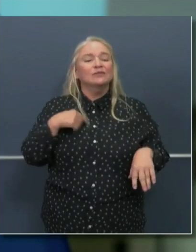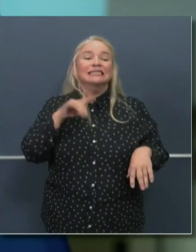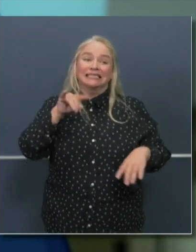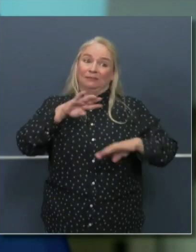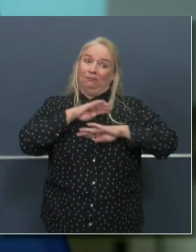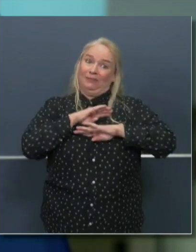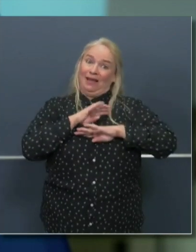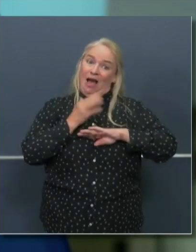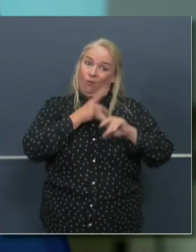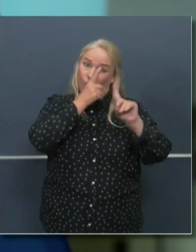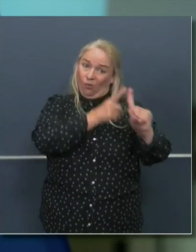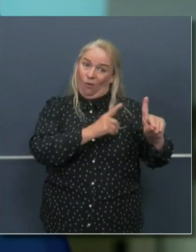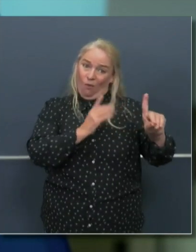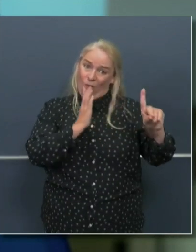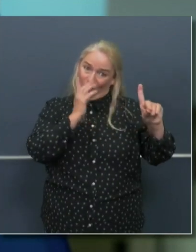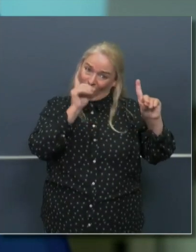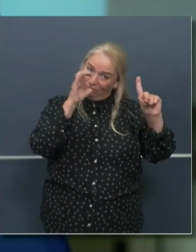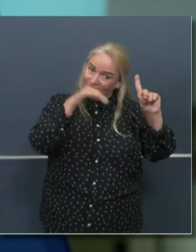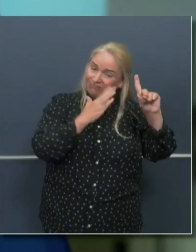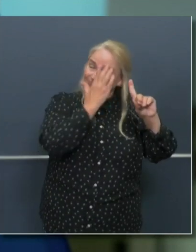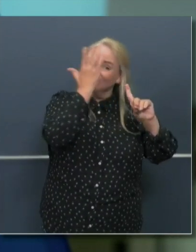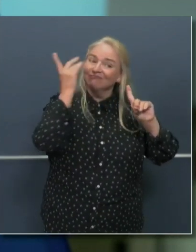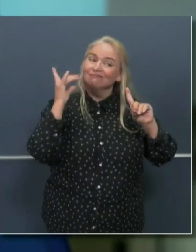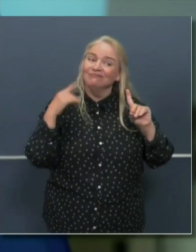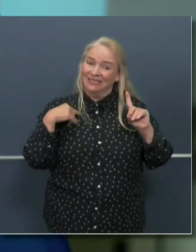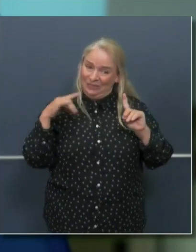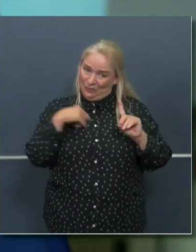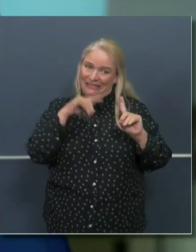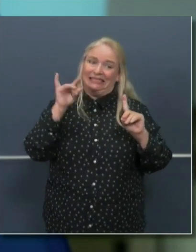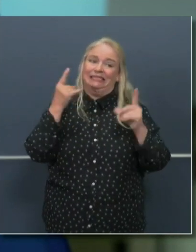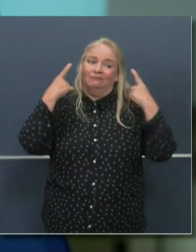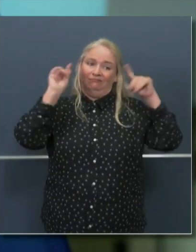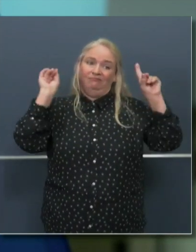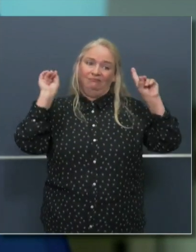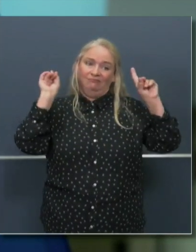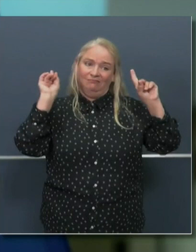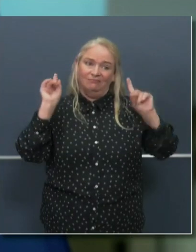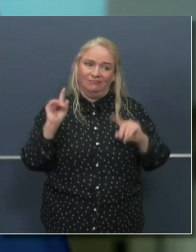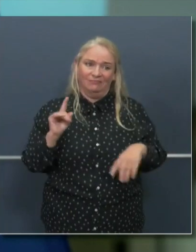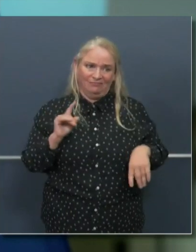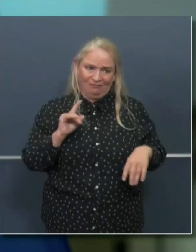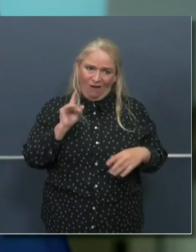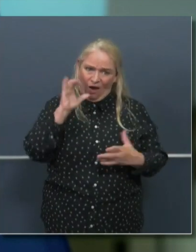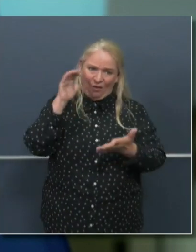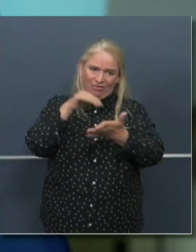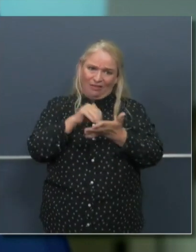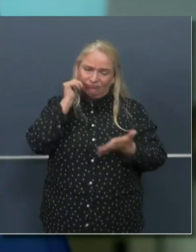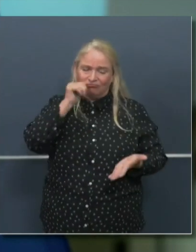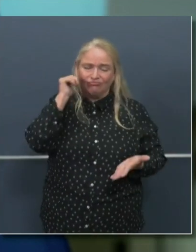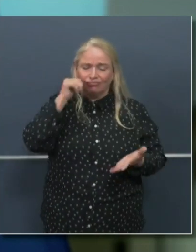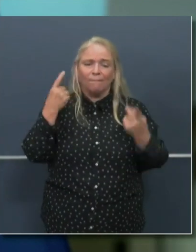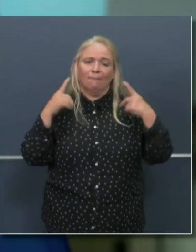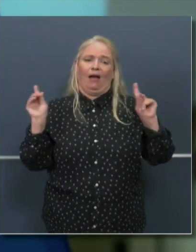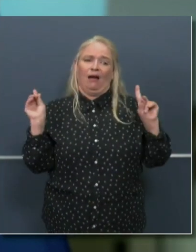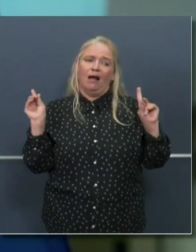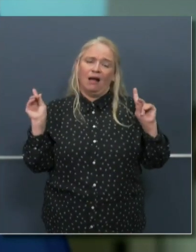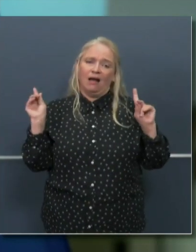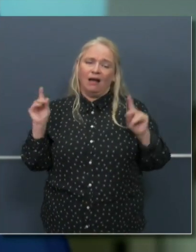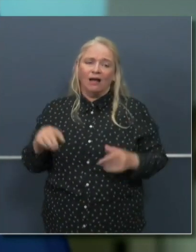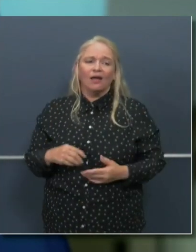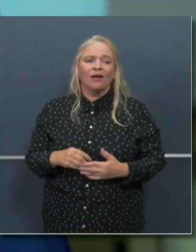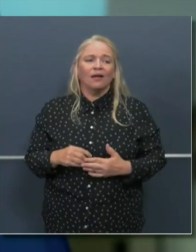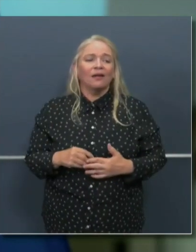exceed expectations, including the last 7 days, over 100,000+ tests. So it's an interesting moment. You're right, there's